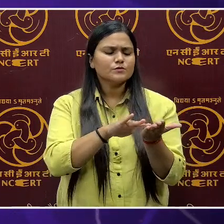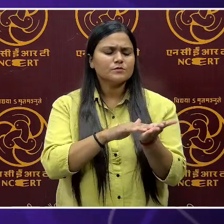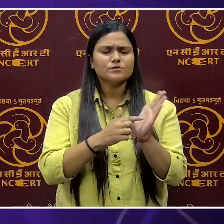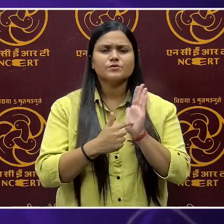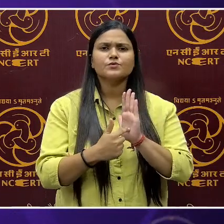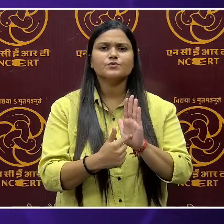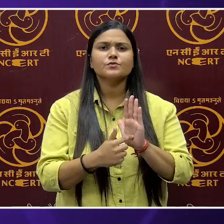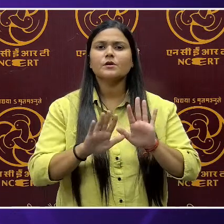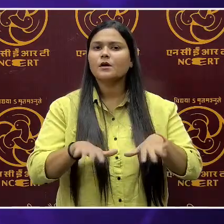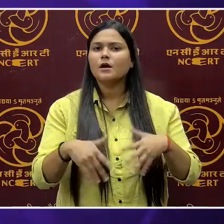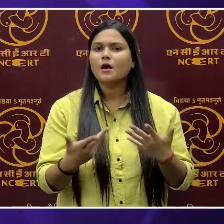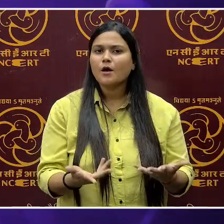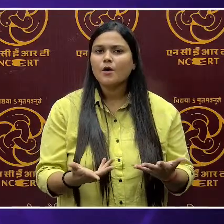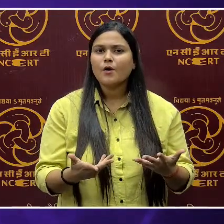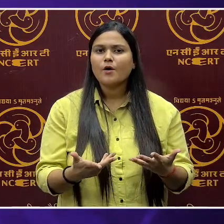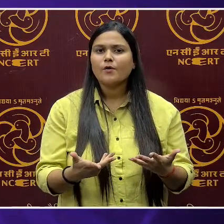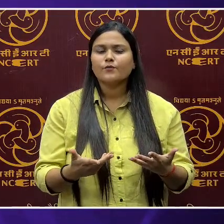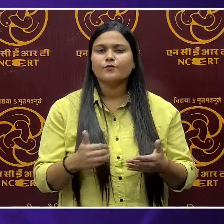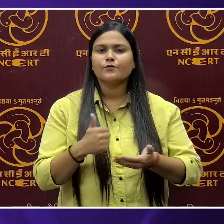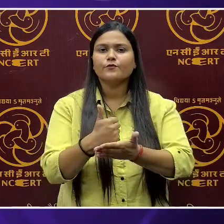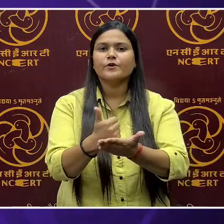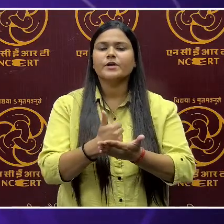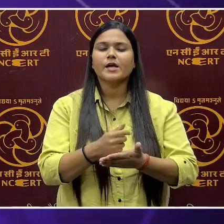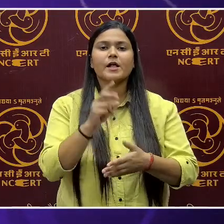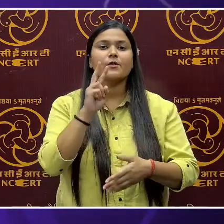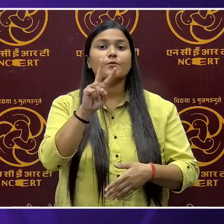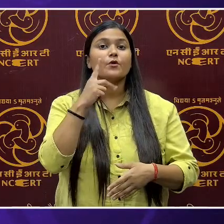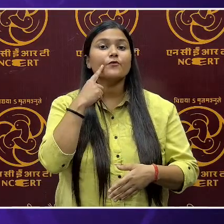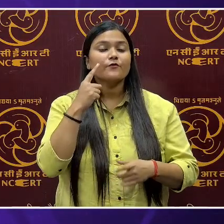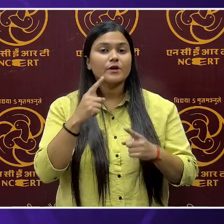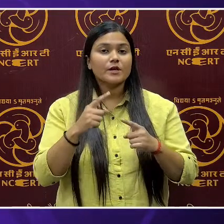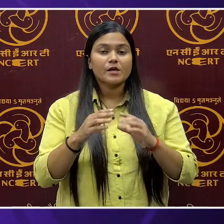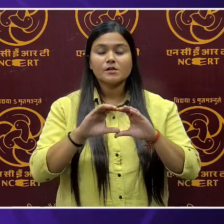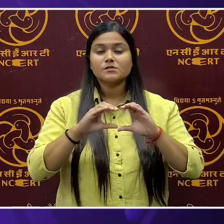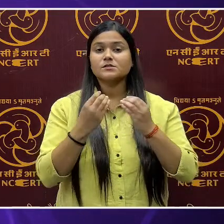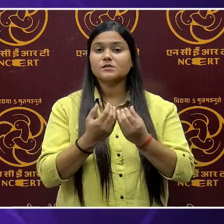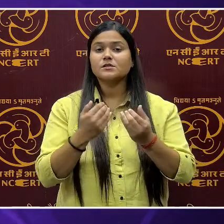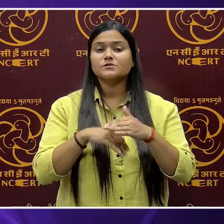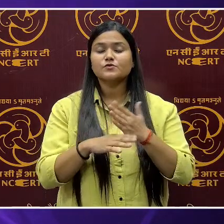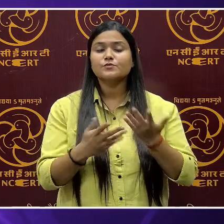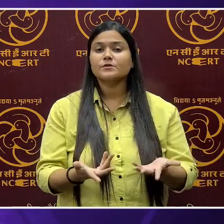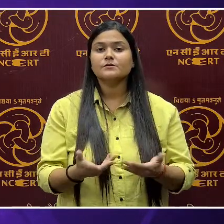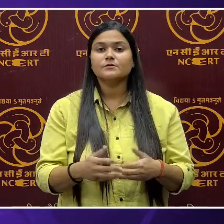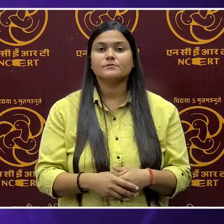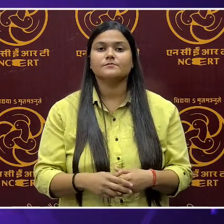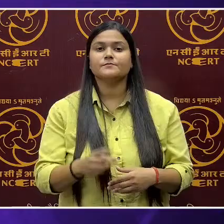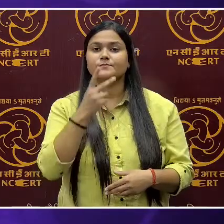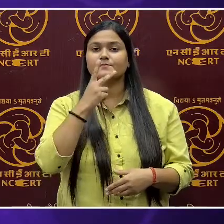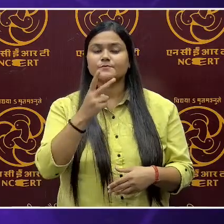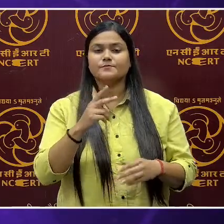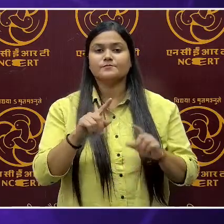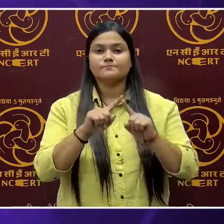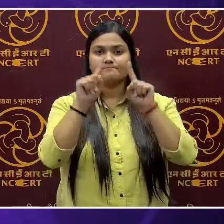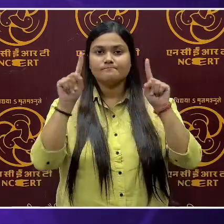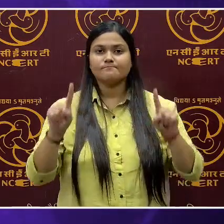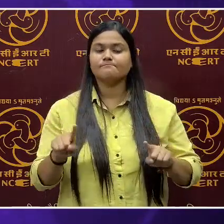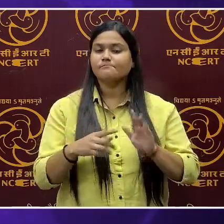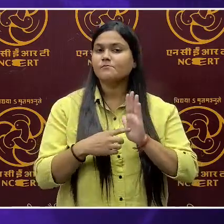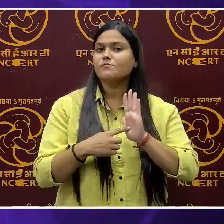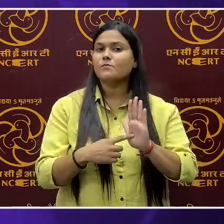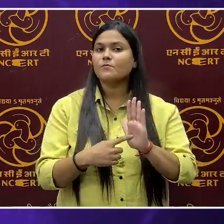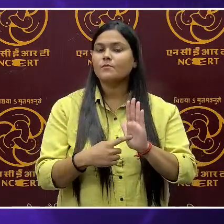you how can we help our VI children in the classroom. So Okay. as you can see, I have in my